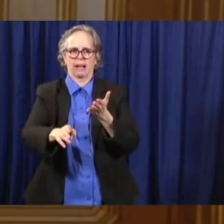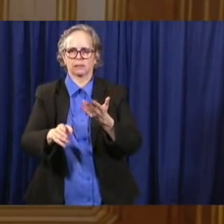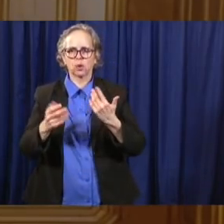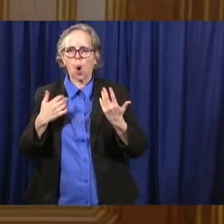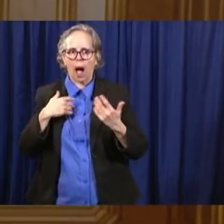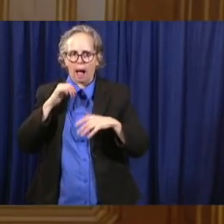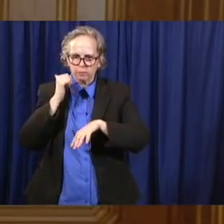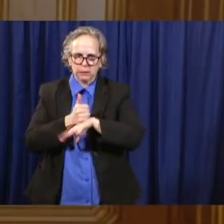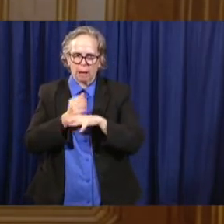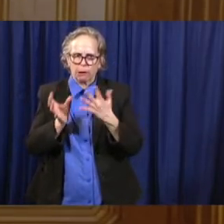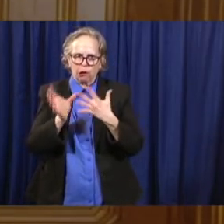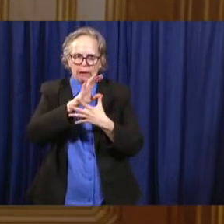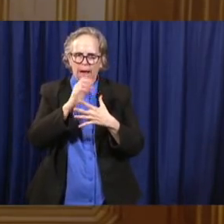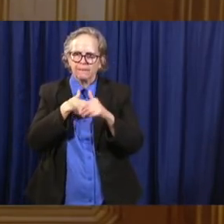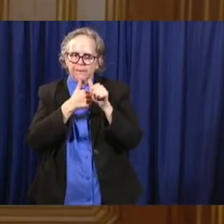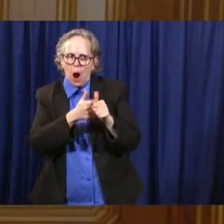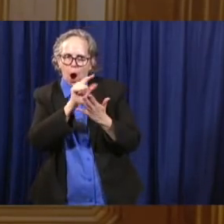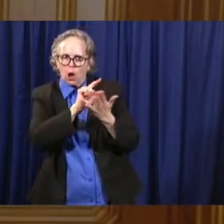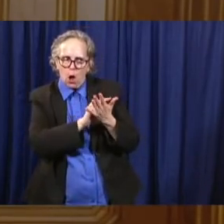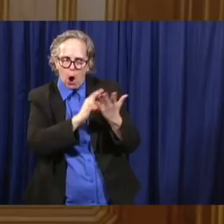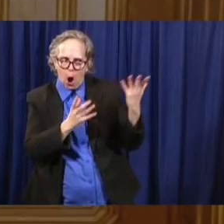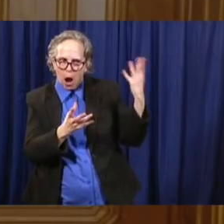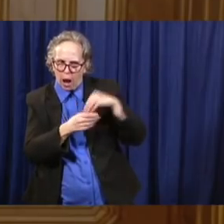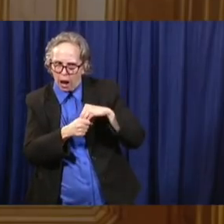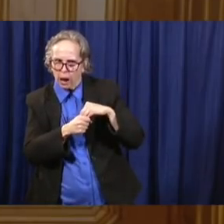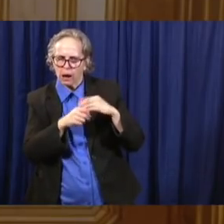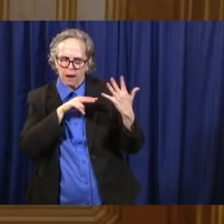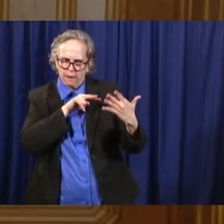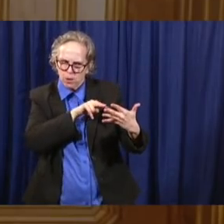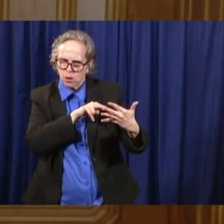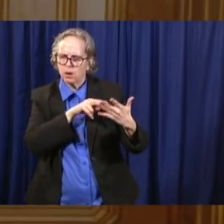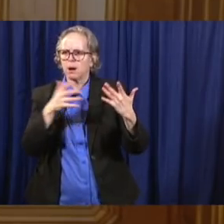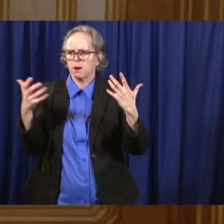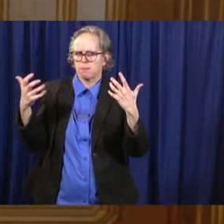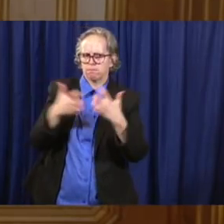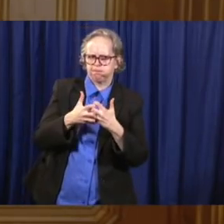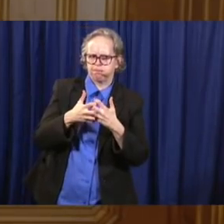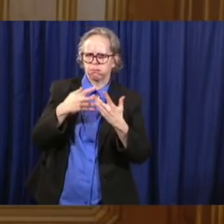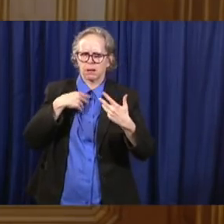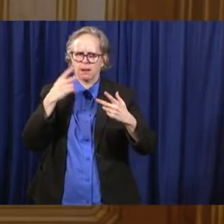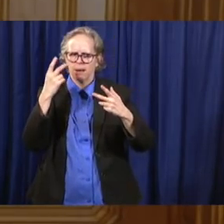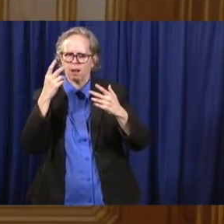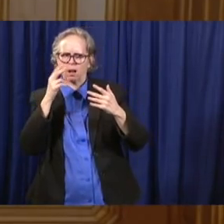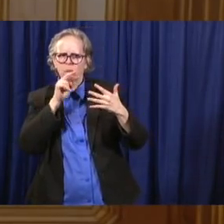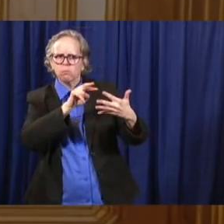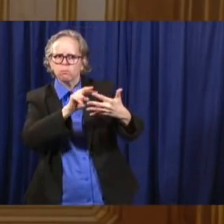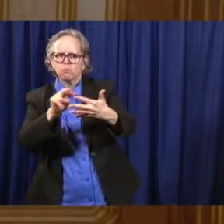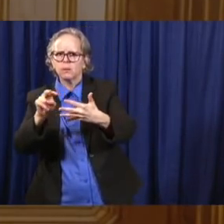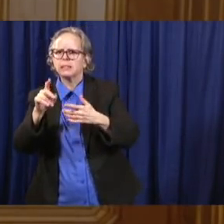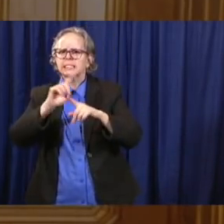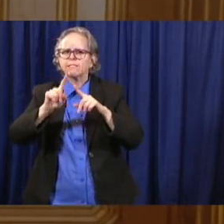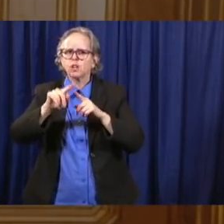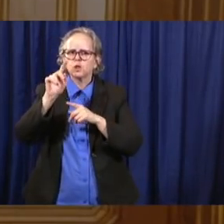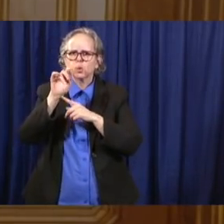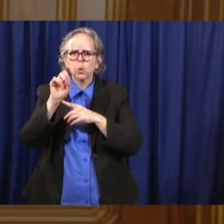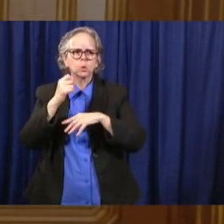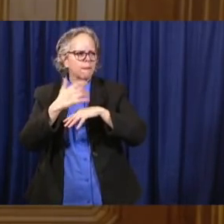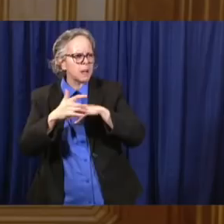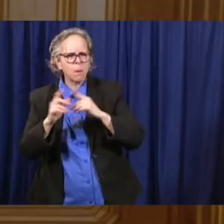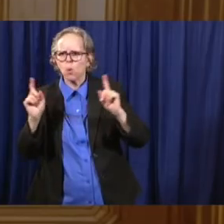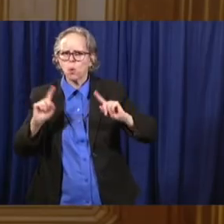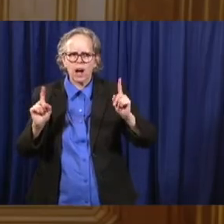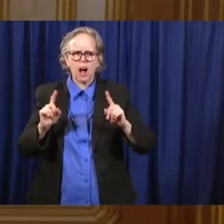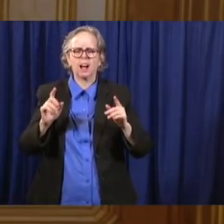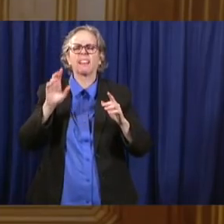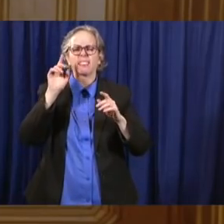things that we would have to qualify for. And so we looked at the different tools that are available. And this is what we came up